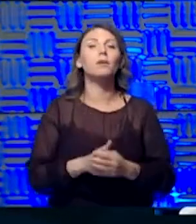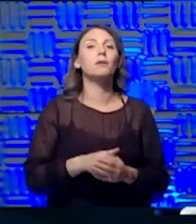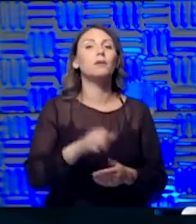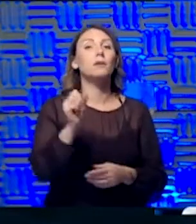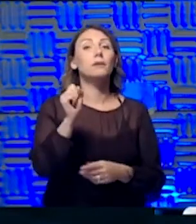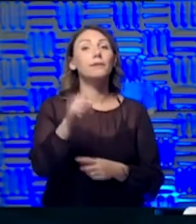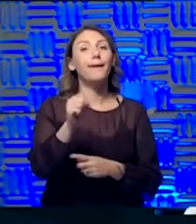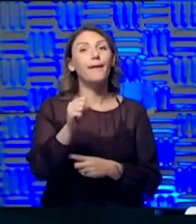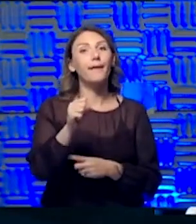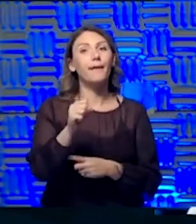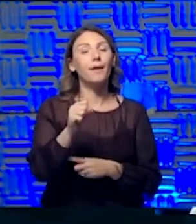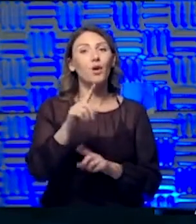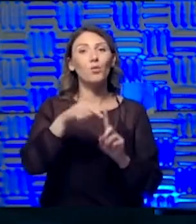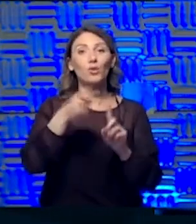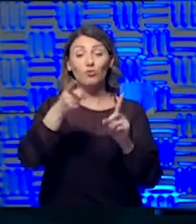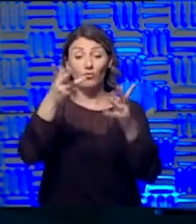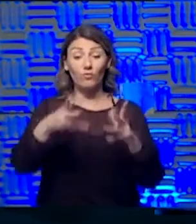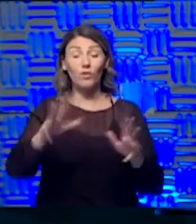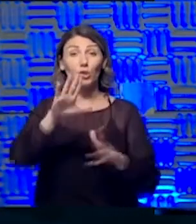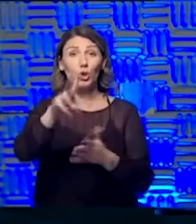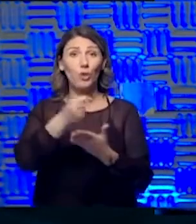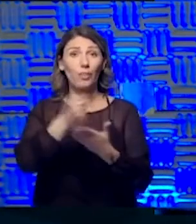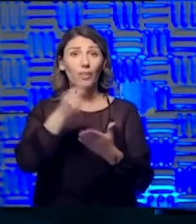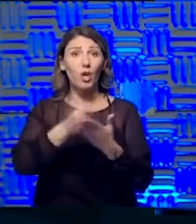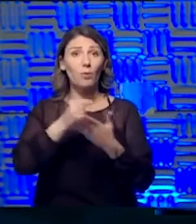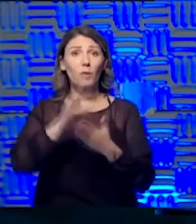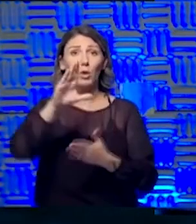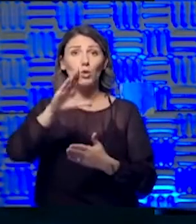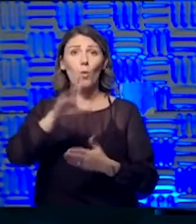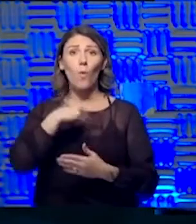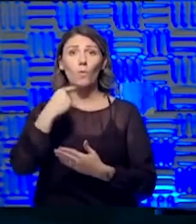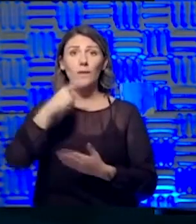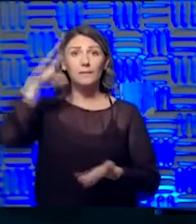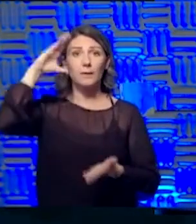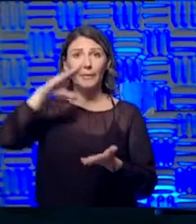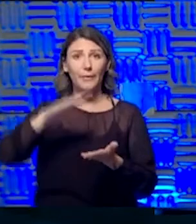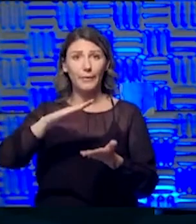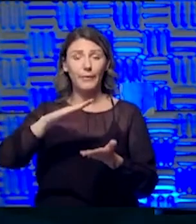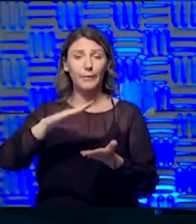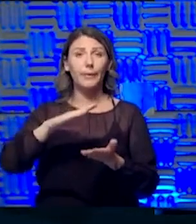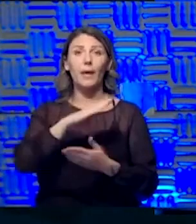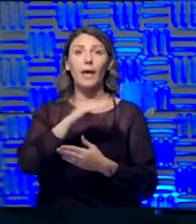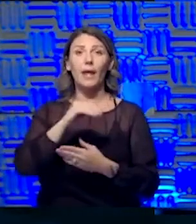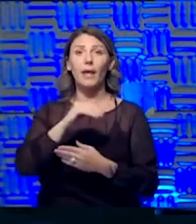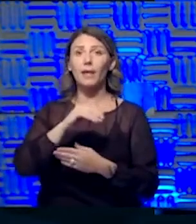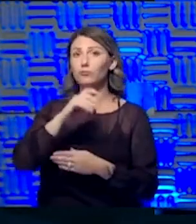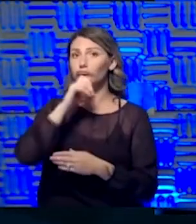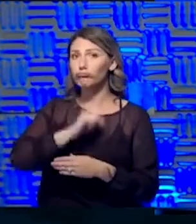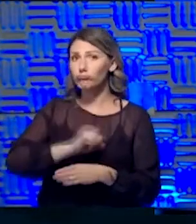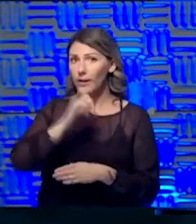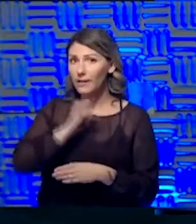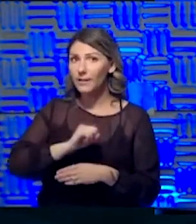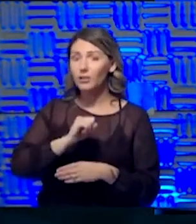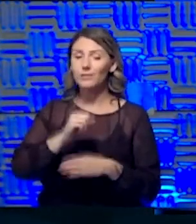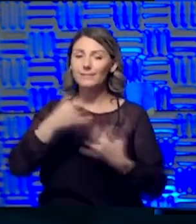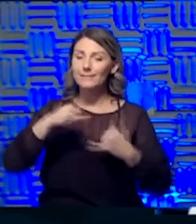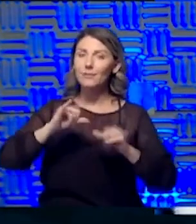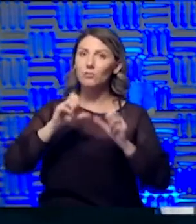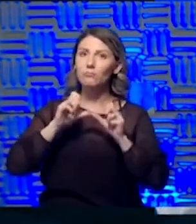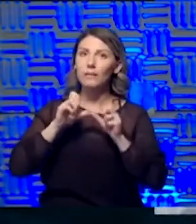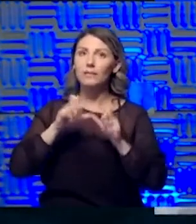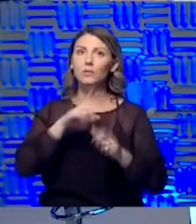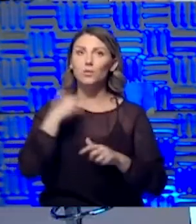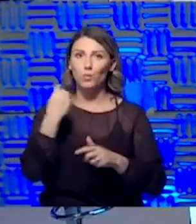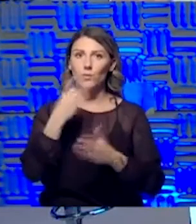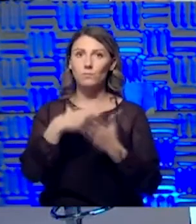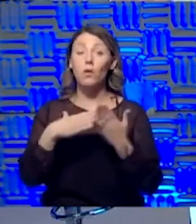as you've finished your therapy, your risks go down. Age and just any comorbid illness still maintains a risk factor.